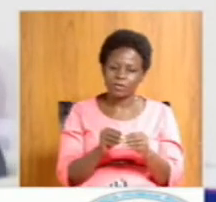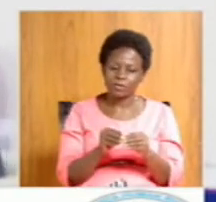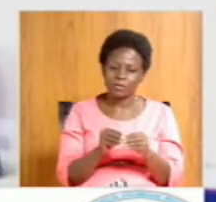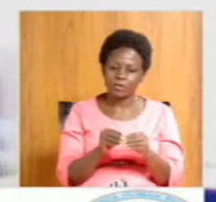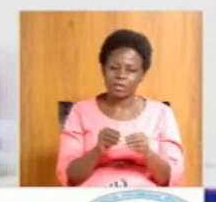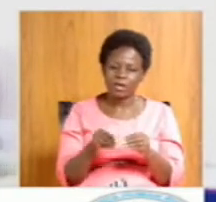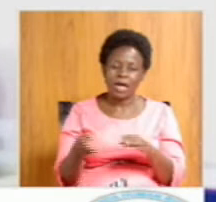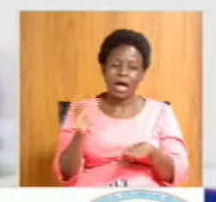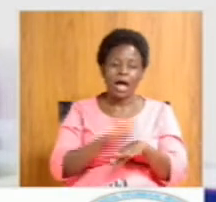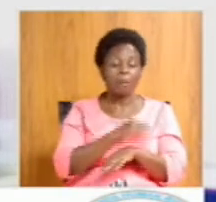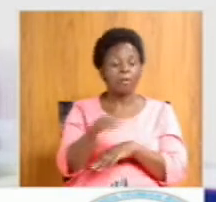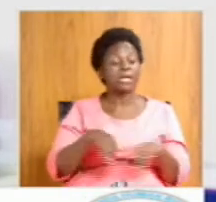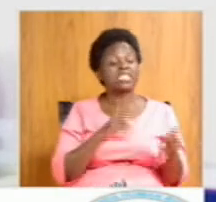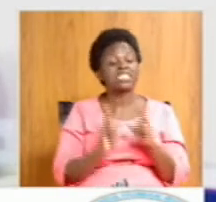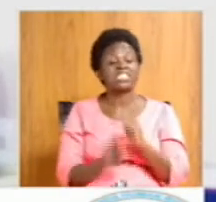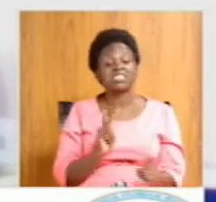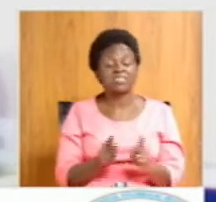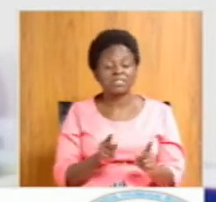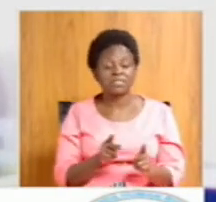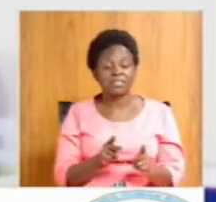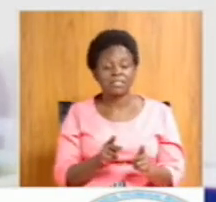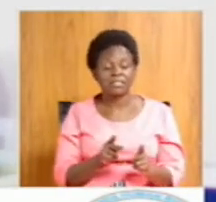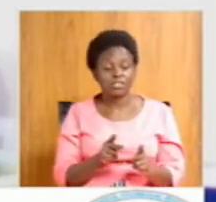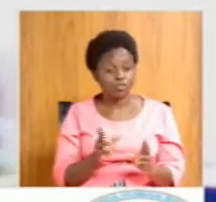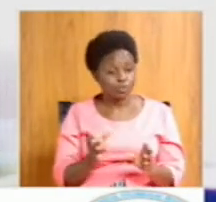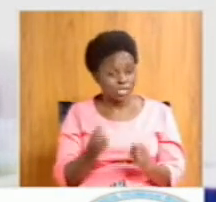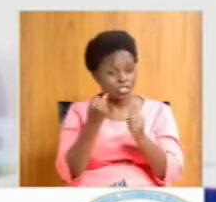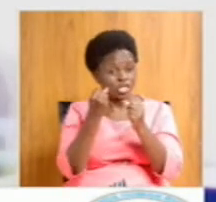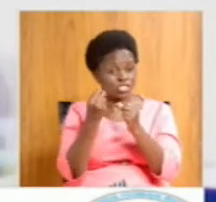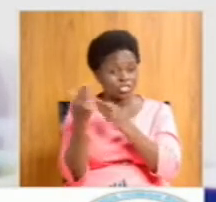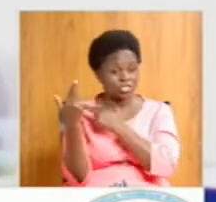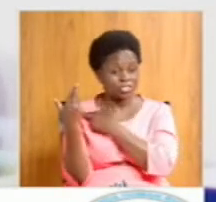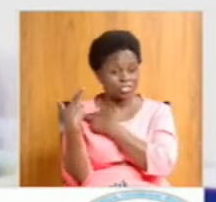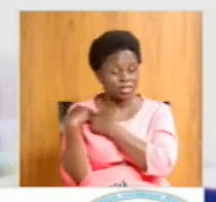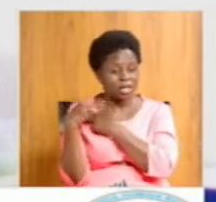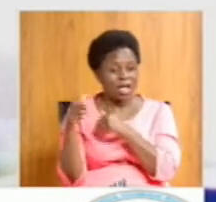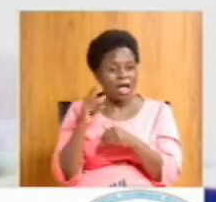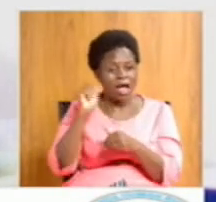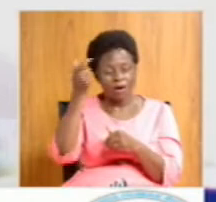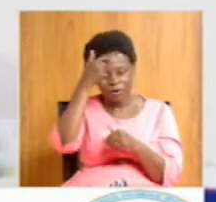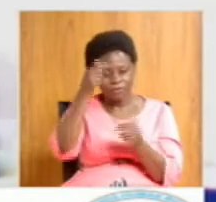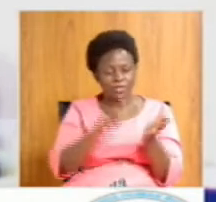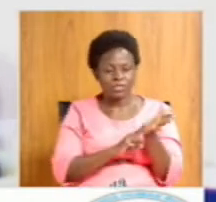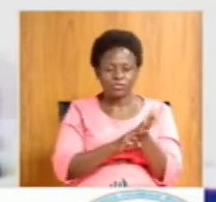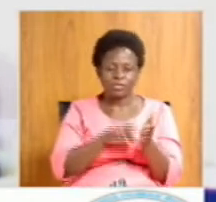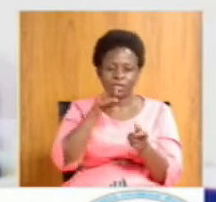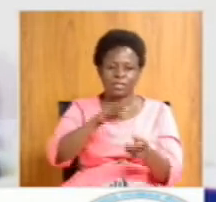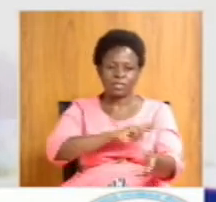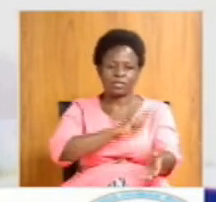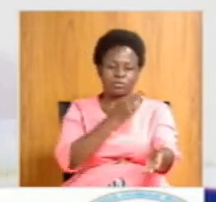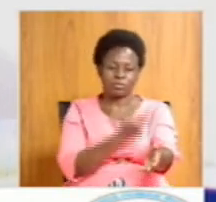that it is upon us citizens to take charge in terms of how government is utilizing these resources